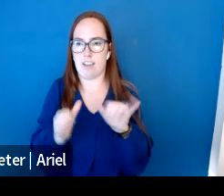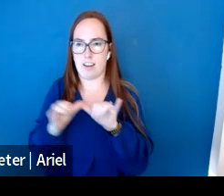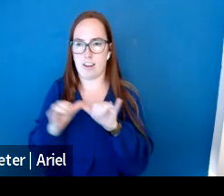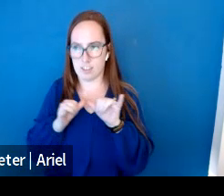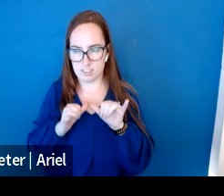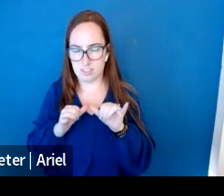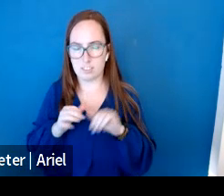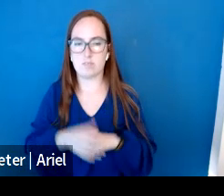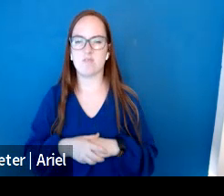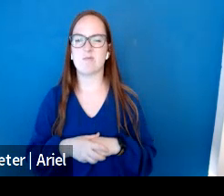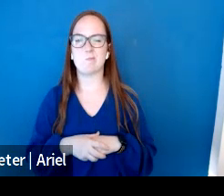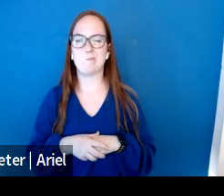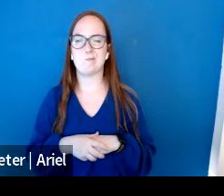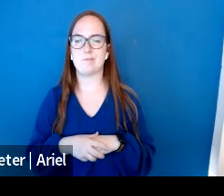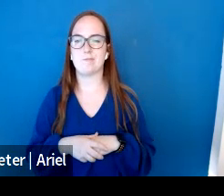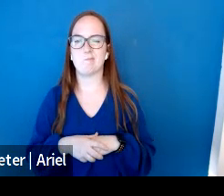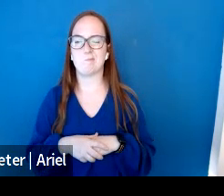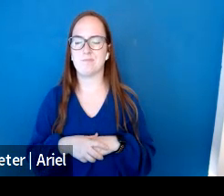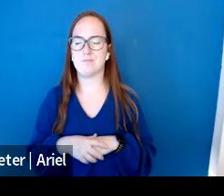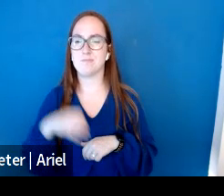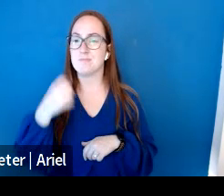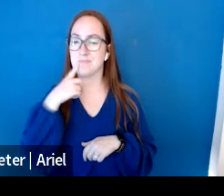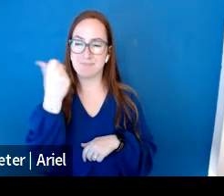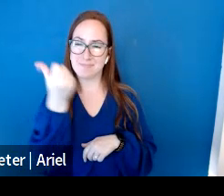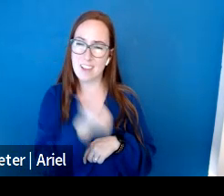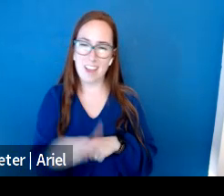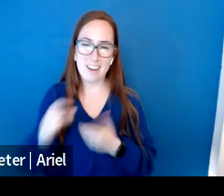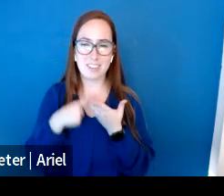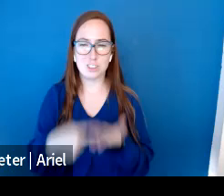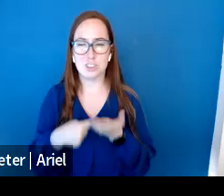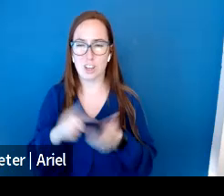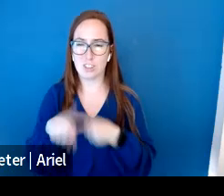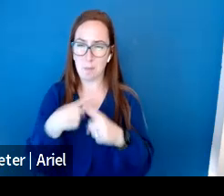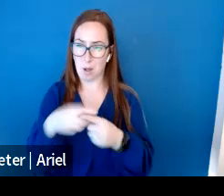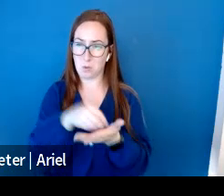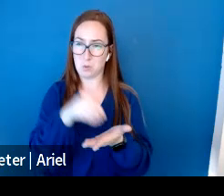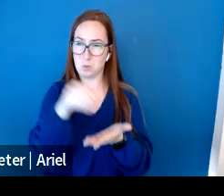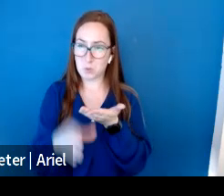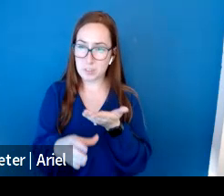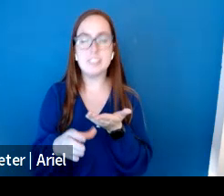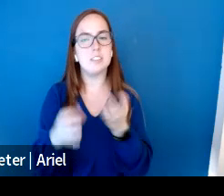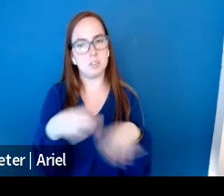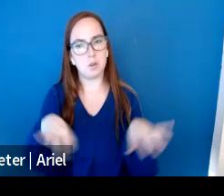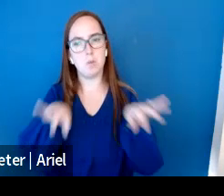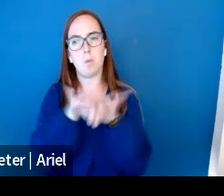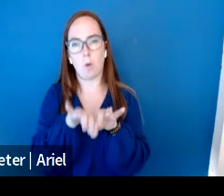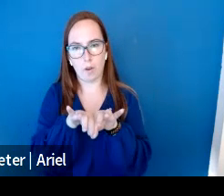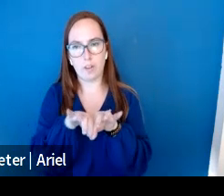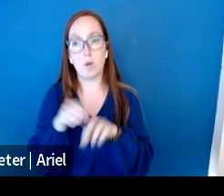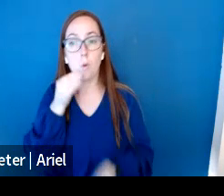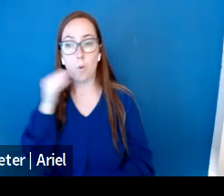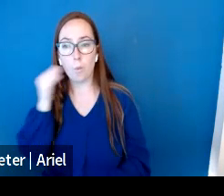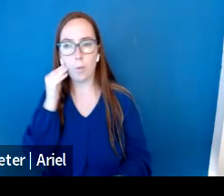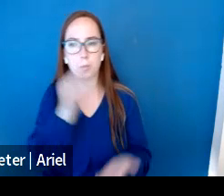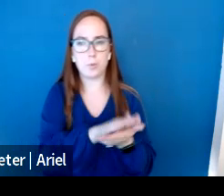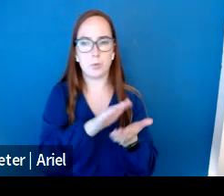In any discussion that we have about students' well-being, it's obviously important to include input from both the home and the